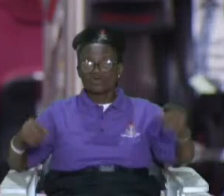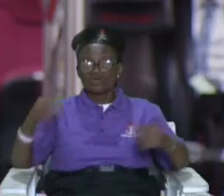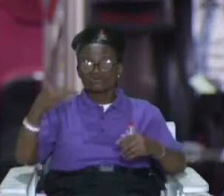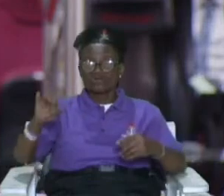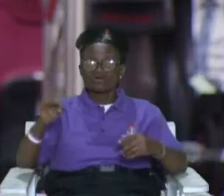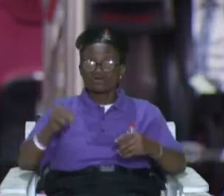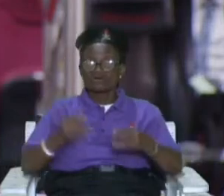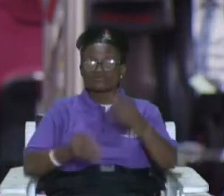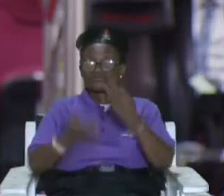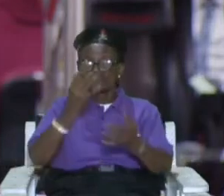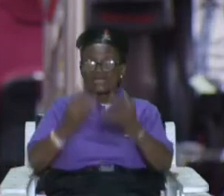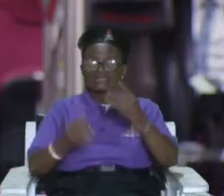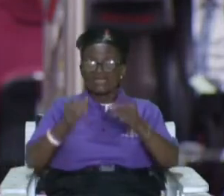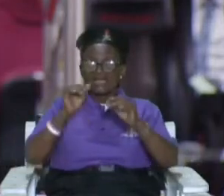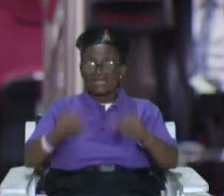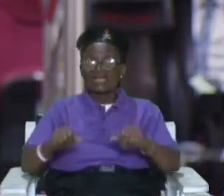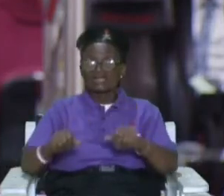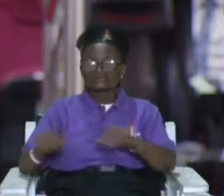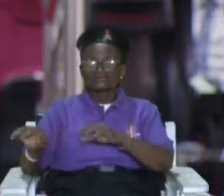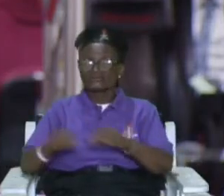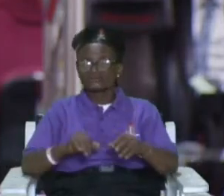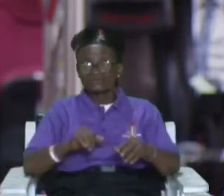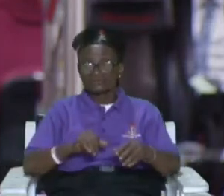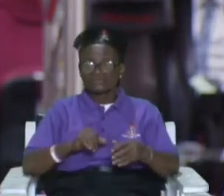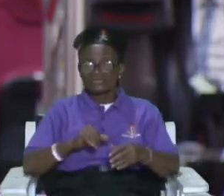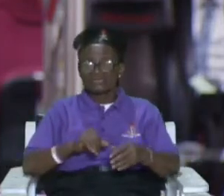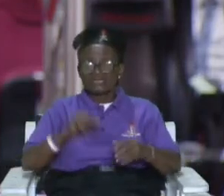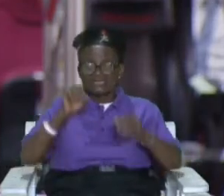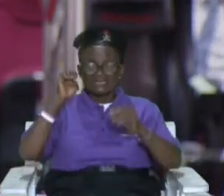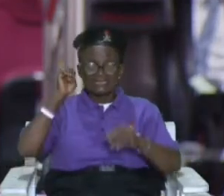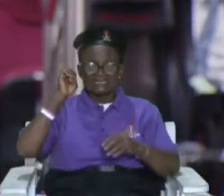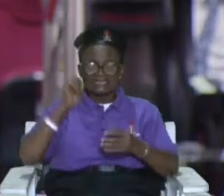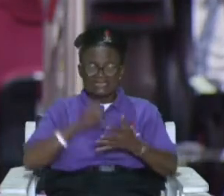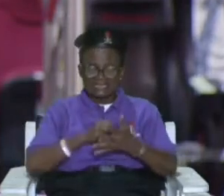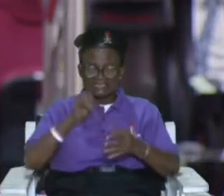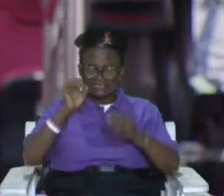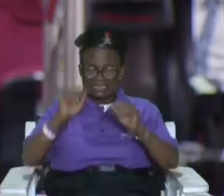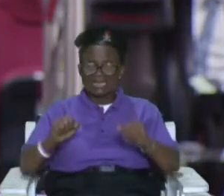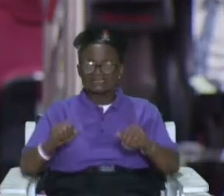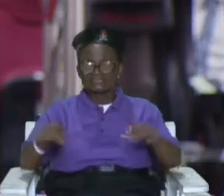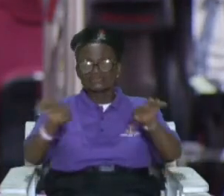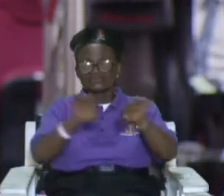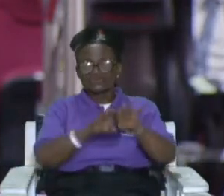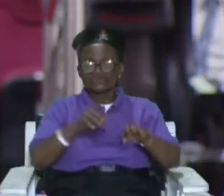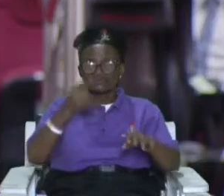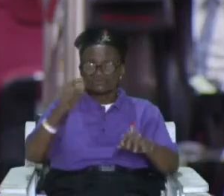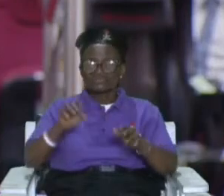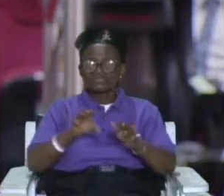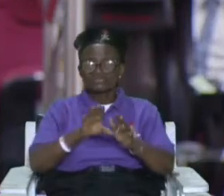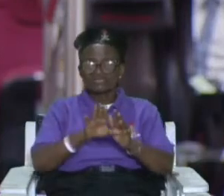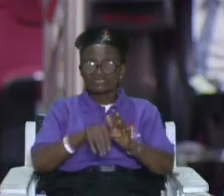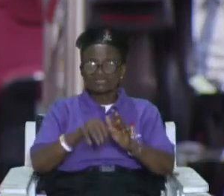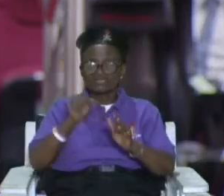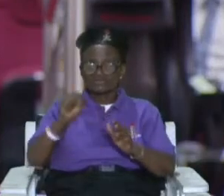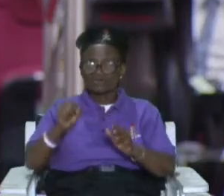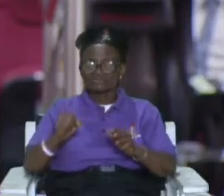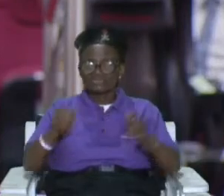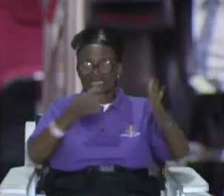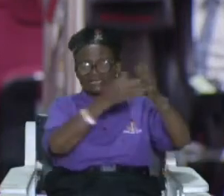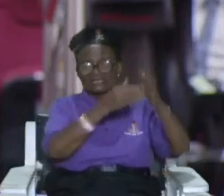is that it can close the door against your pursuers.